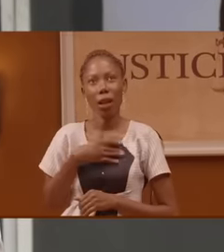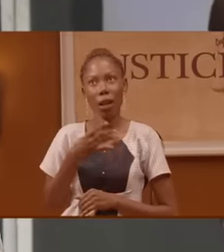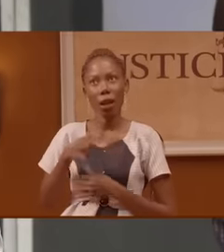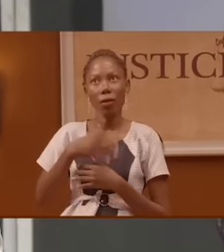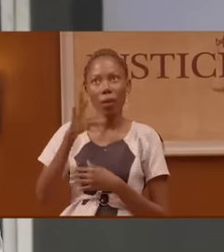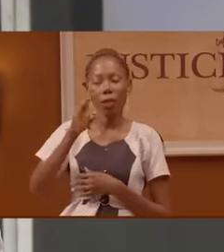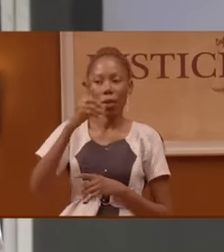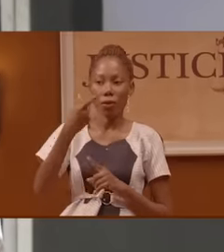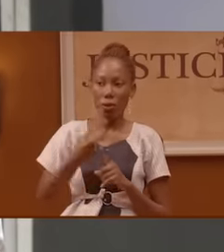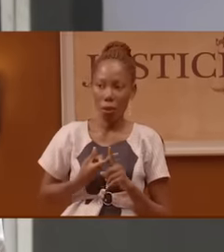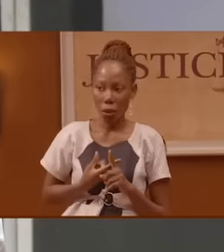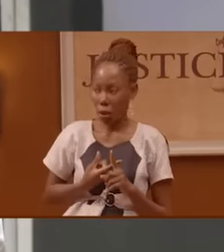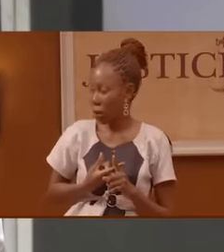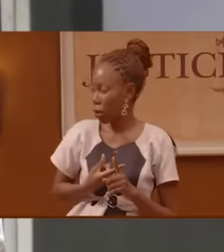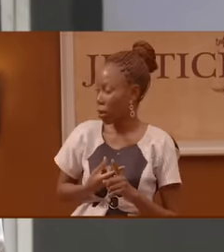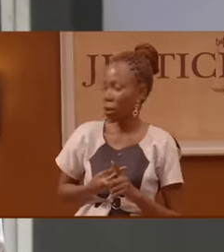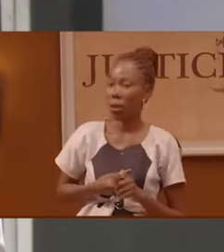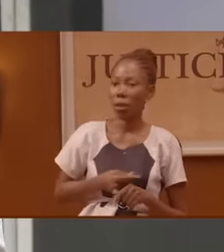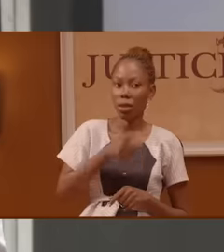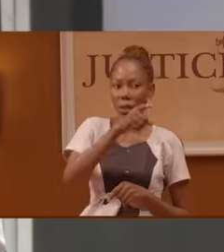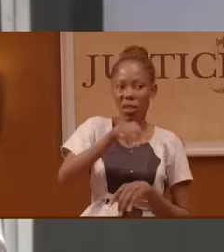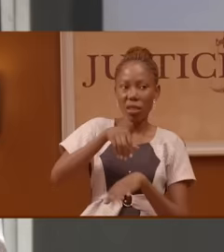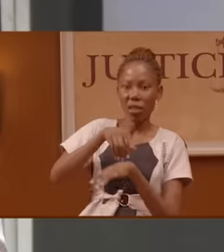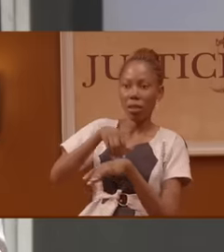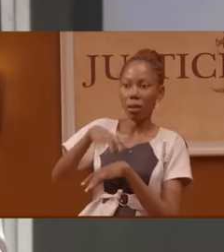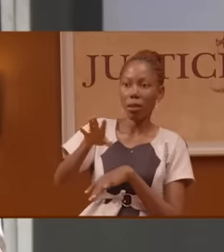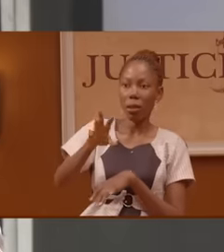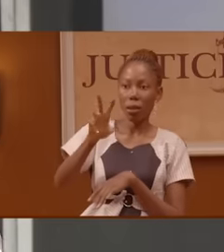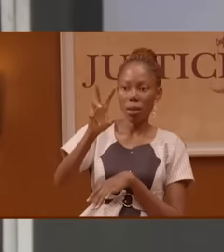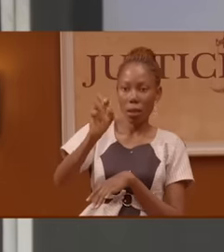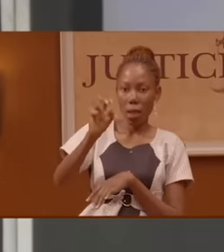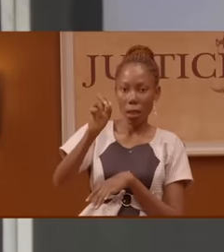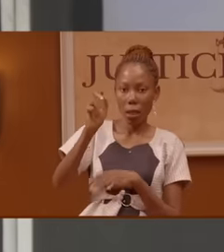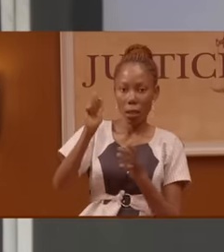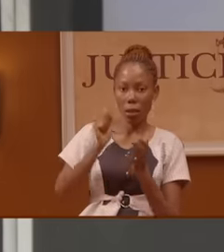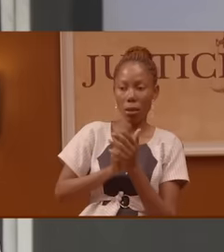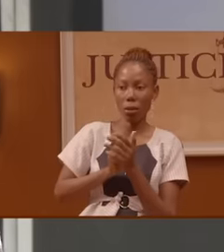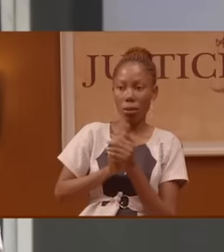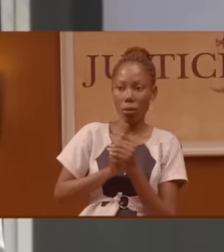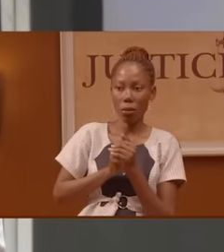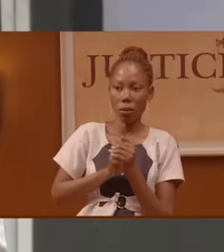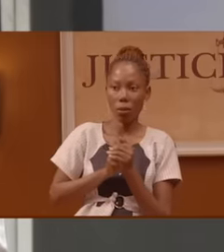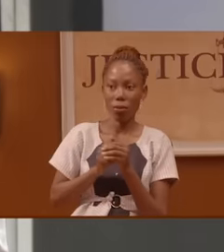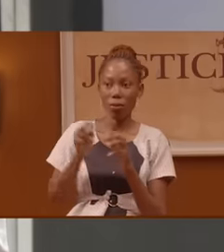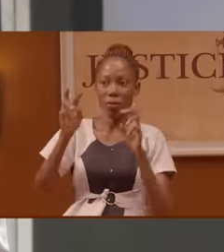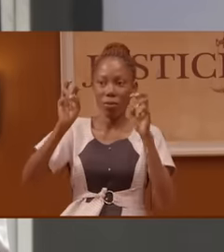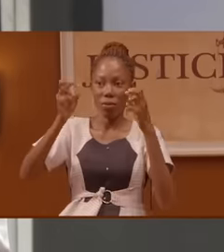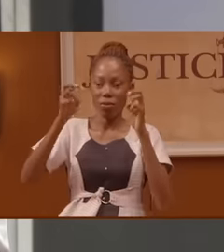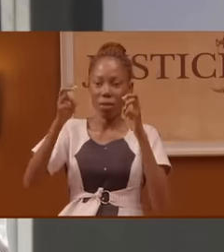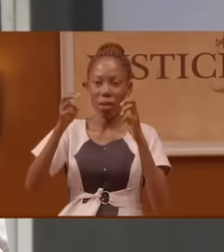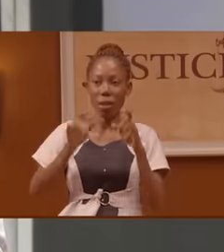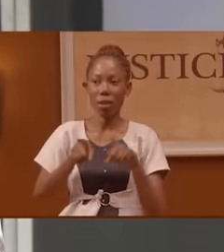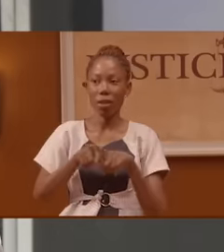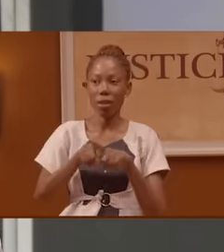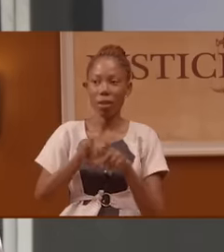7 months, he now suddenly sent 30,000 to my account. He said he targeted as upkeep for the